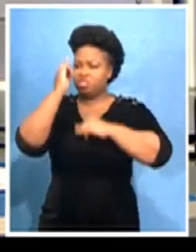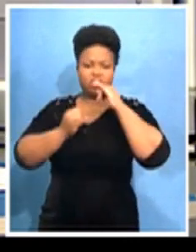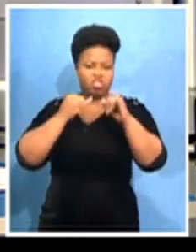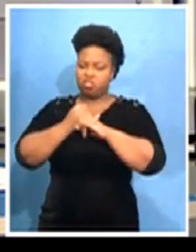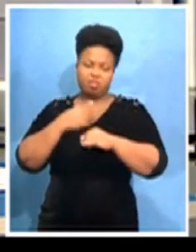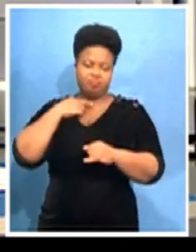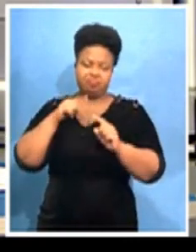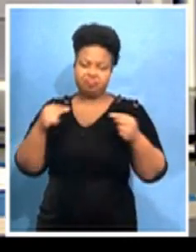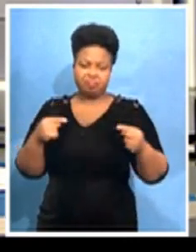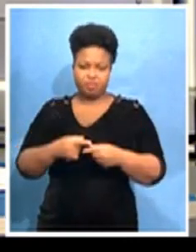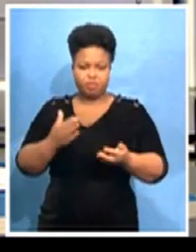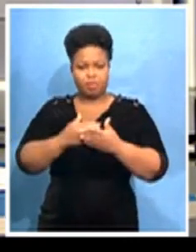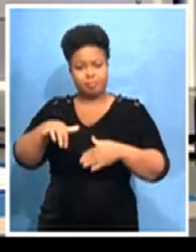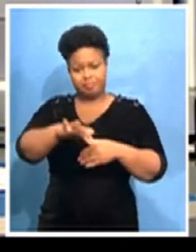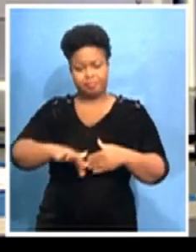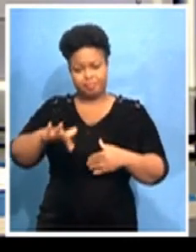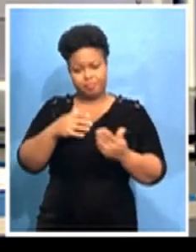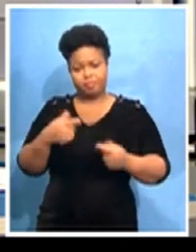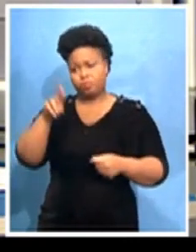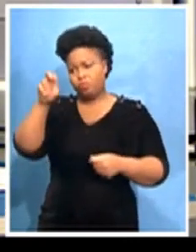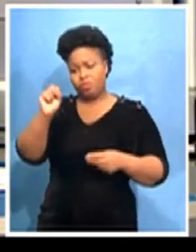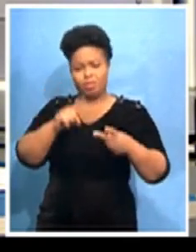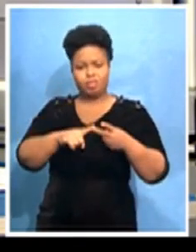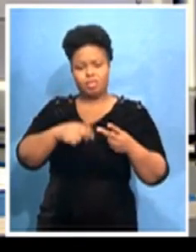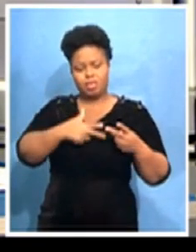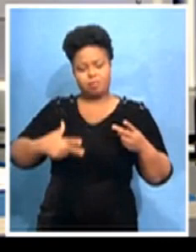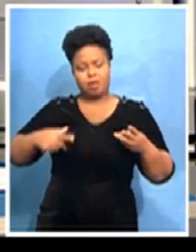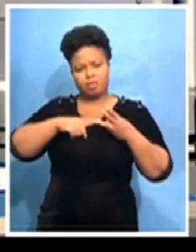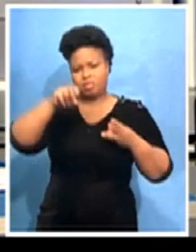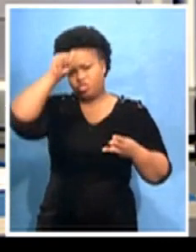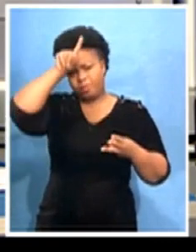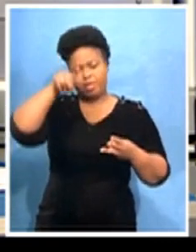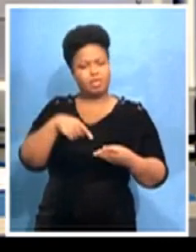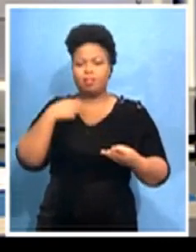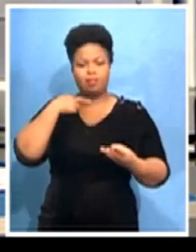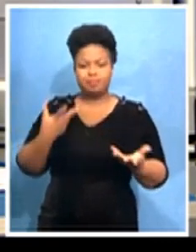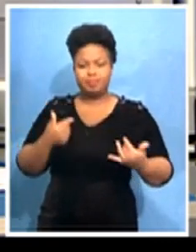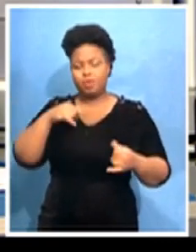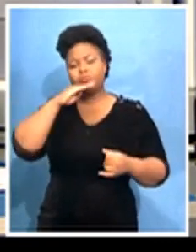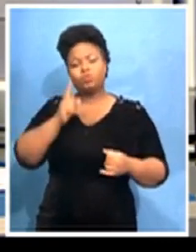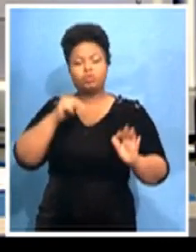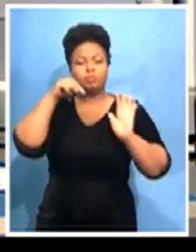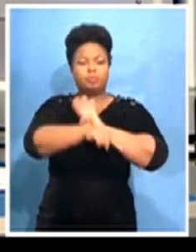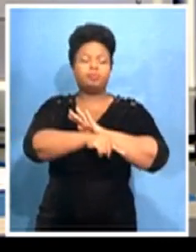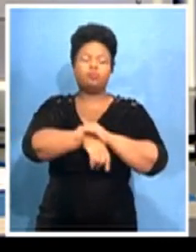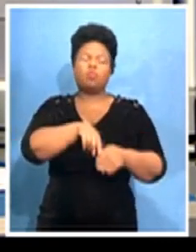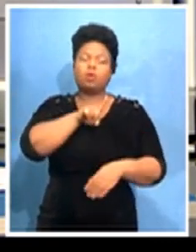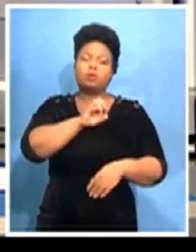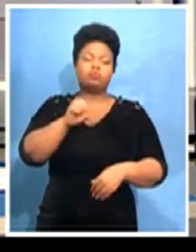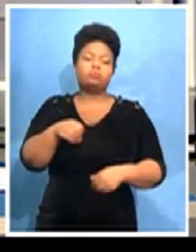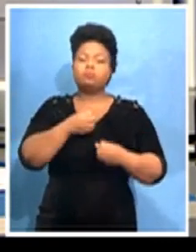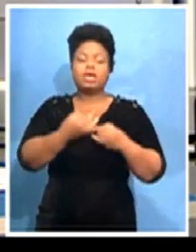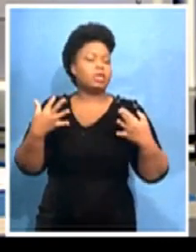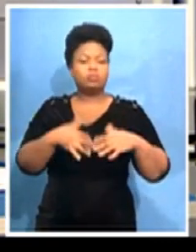United States, Denmark and Germany. This has meant the loss of hundreds of jobs, with many private reserves and